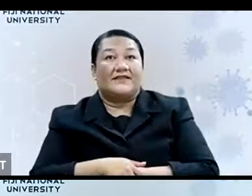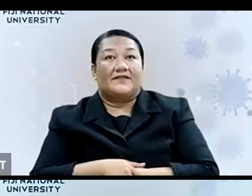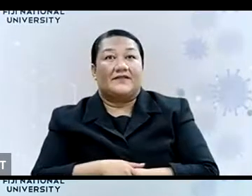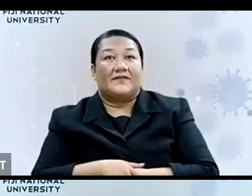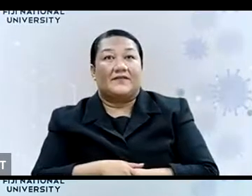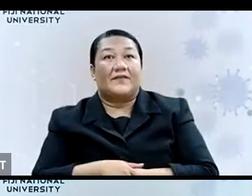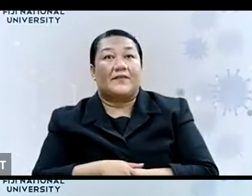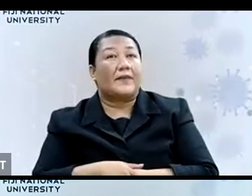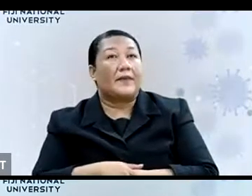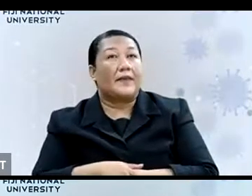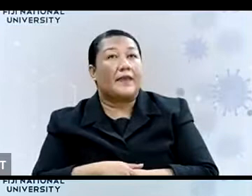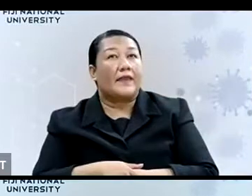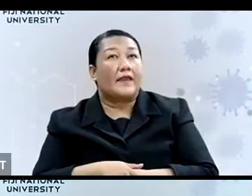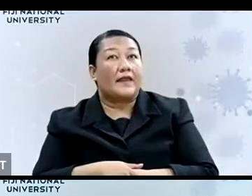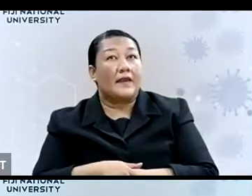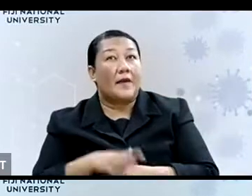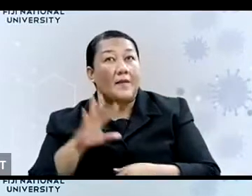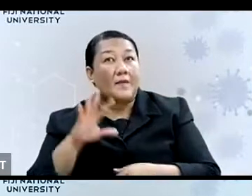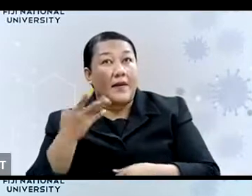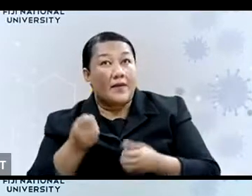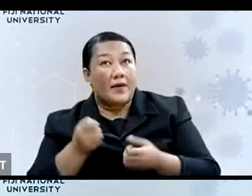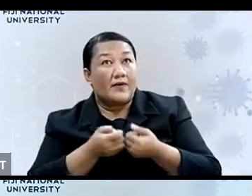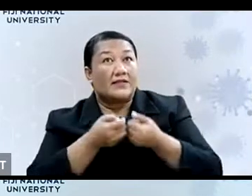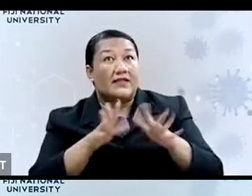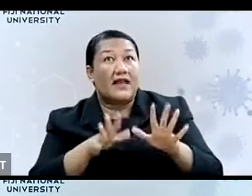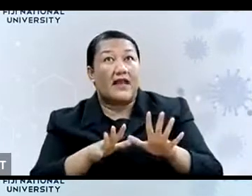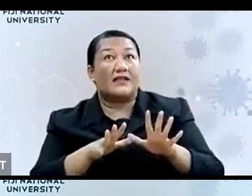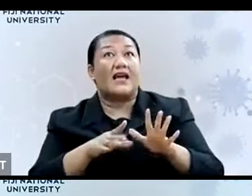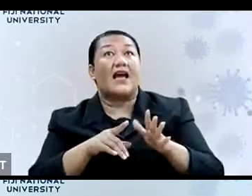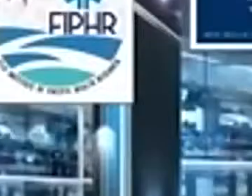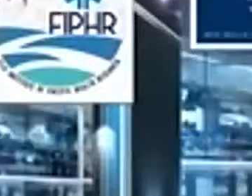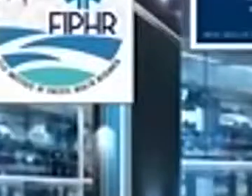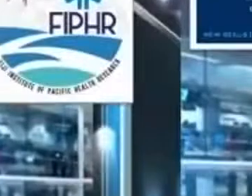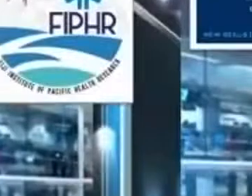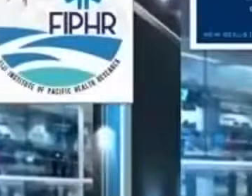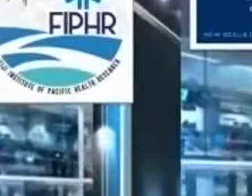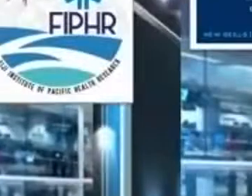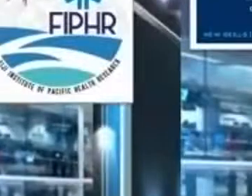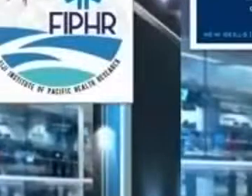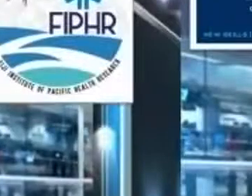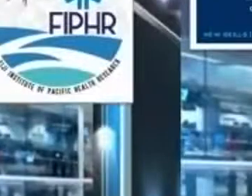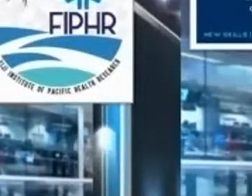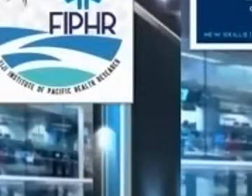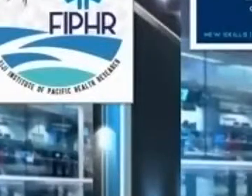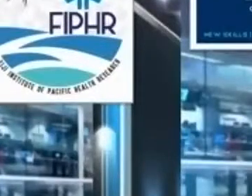is reported. So maybe we'll start with you, Peter, James, and you know, just talking about